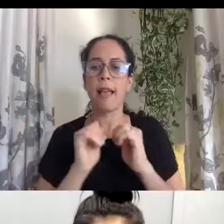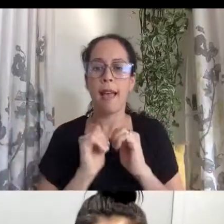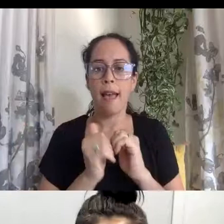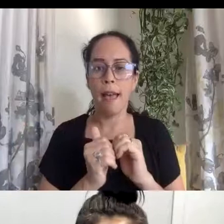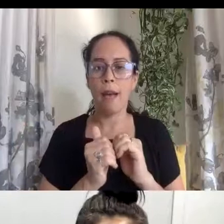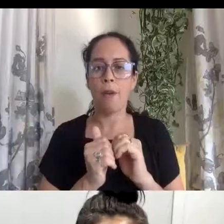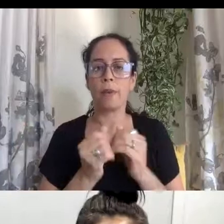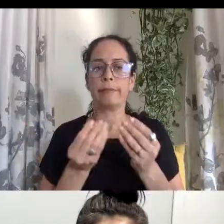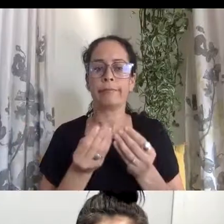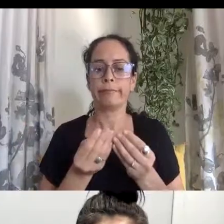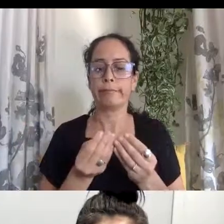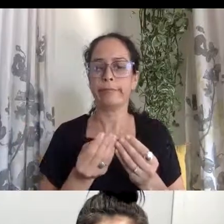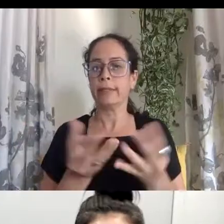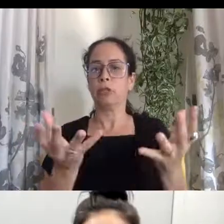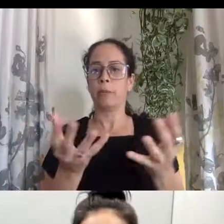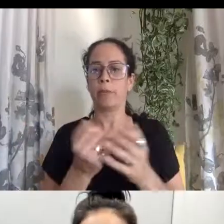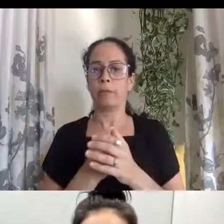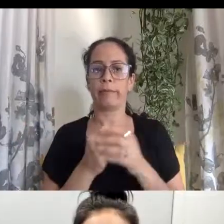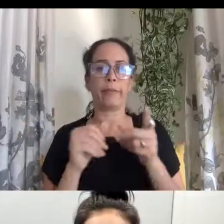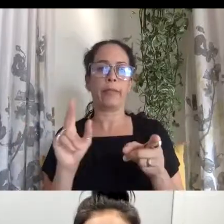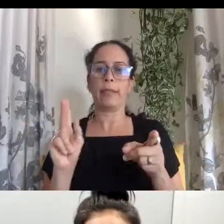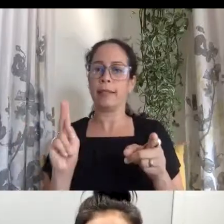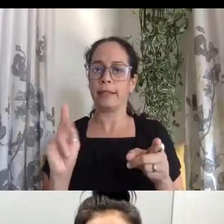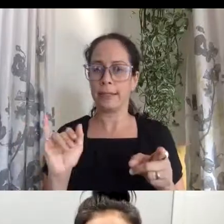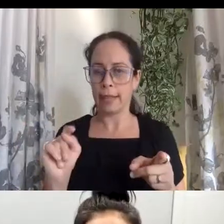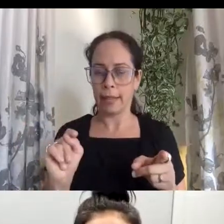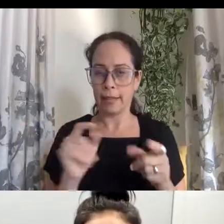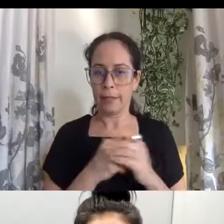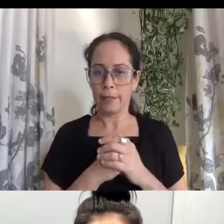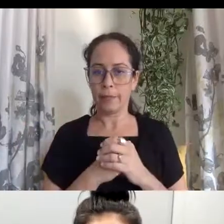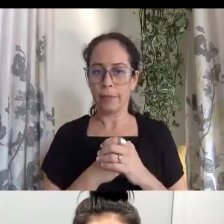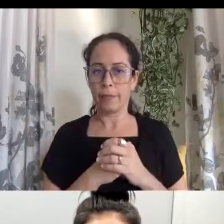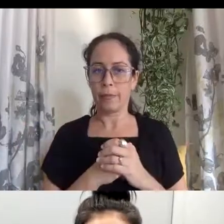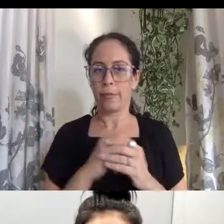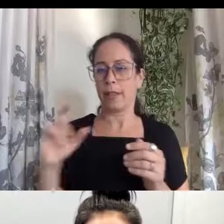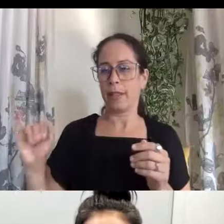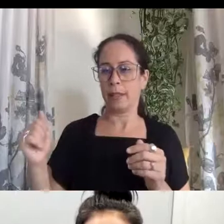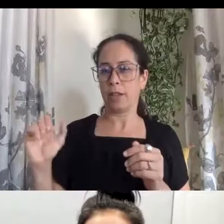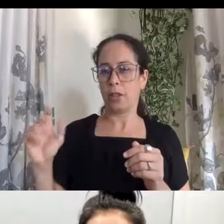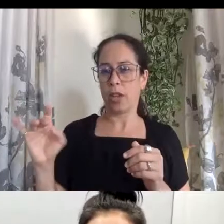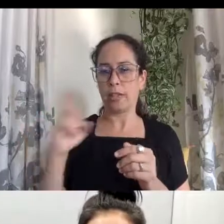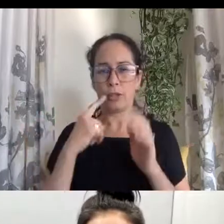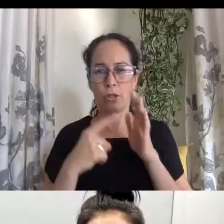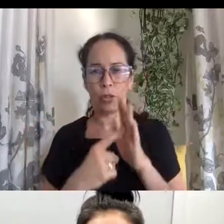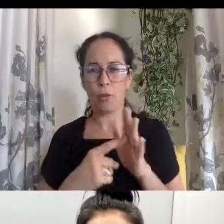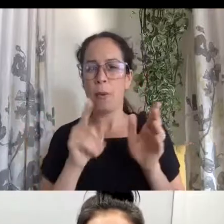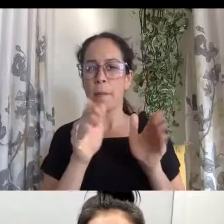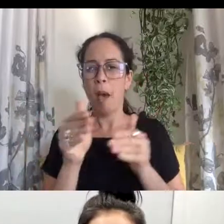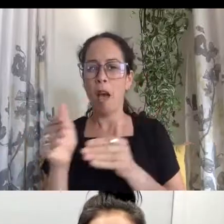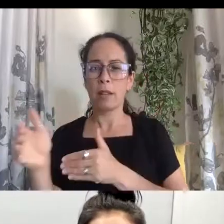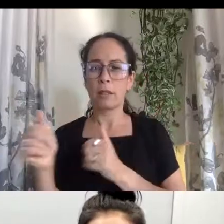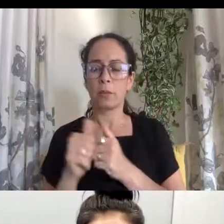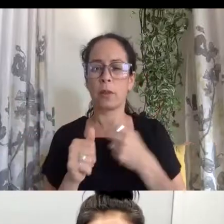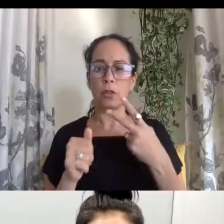distribute this kits that Jackie just showed to you, those boxes with those